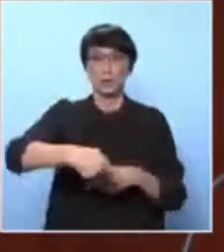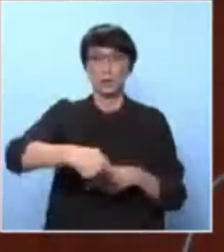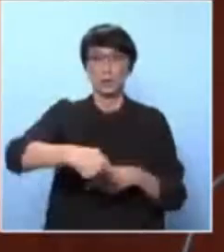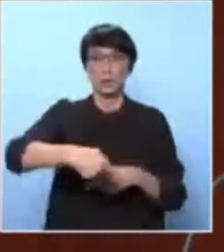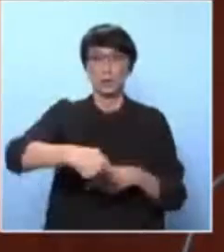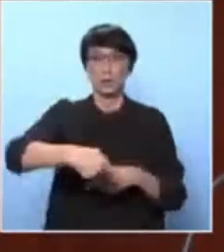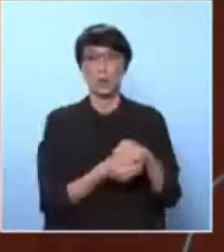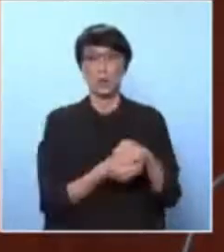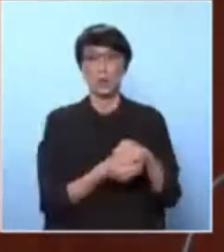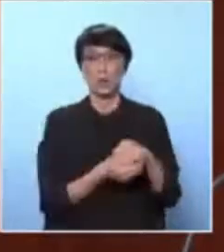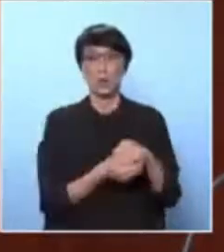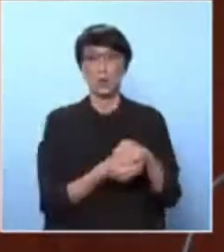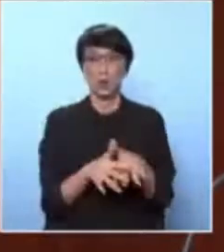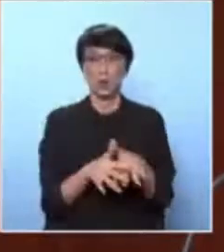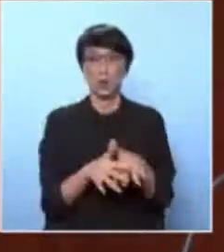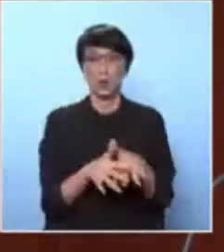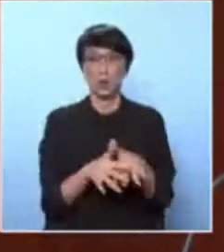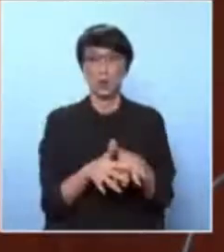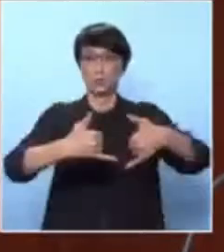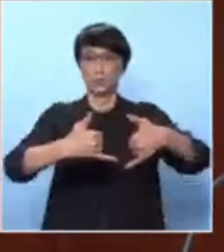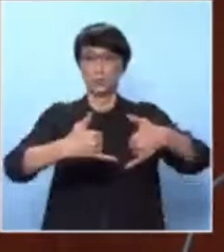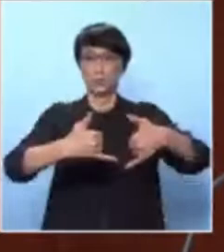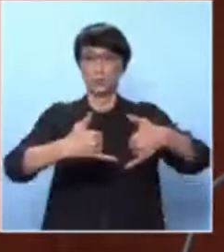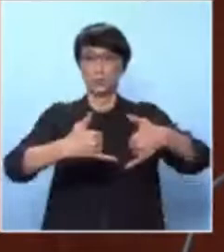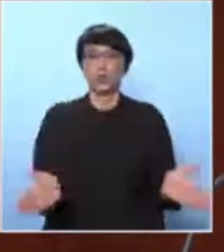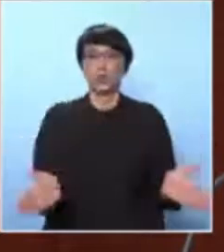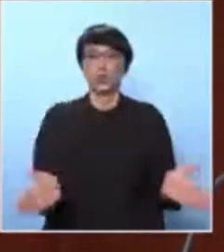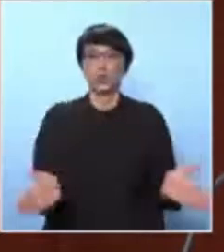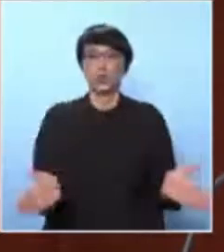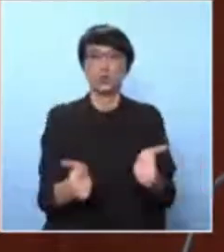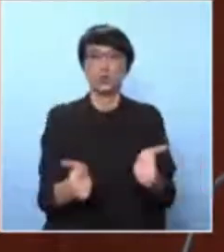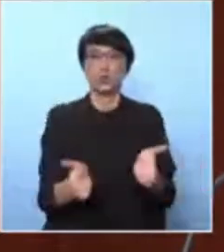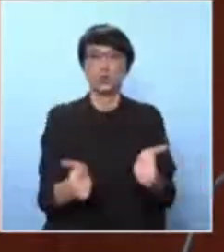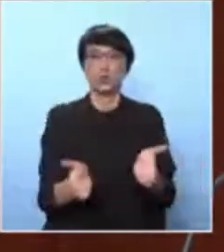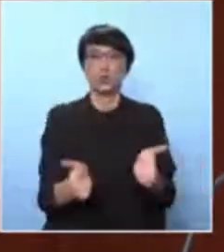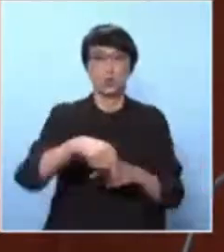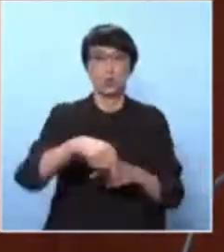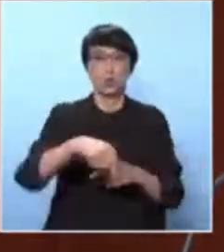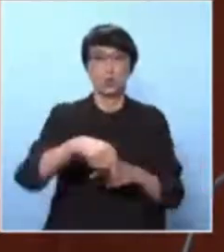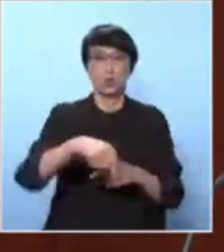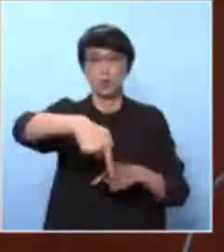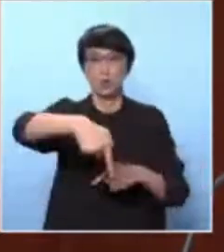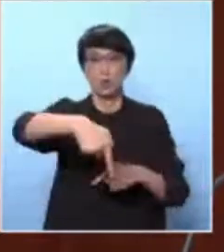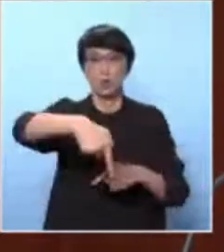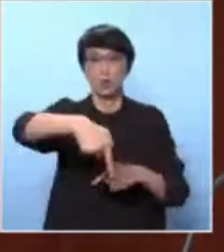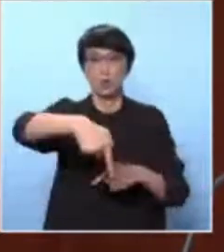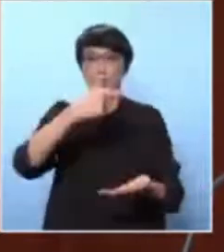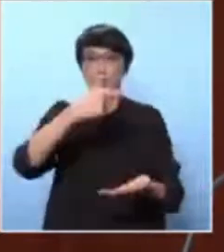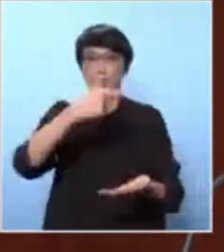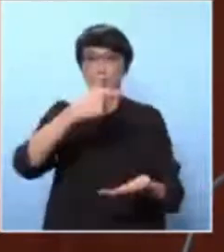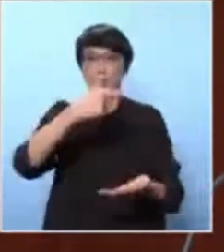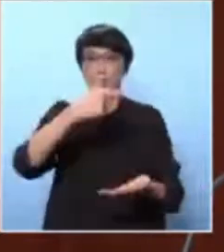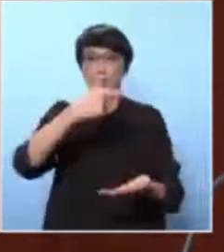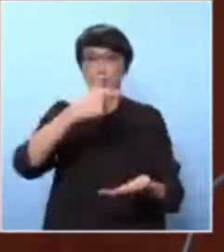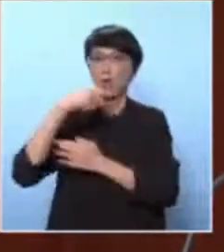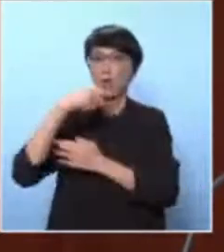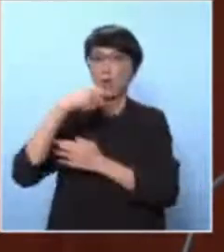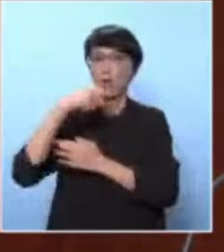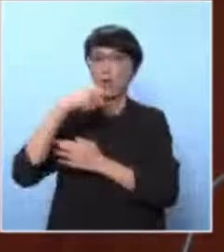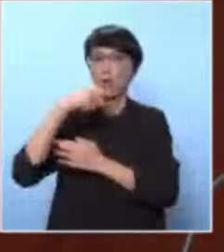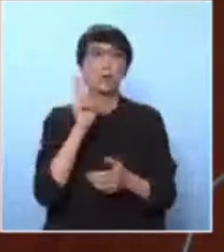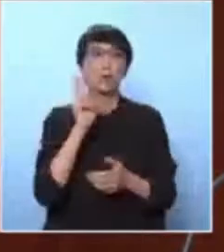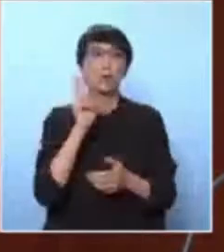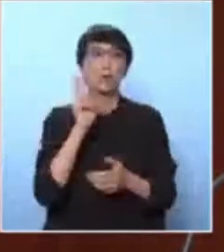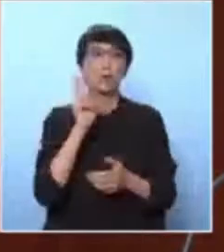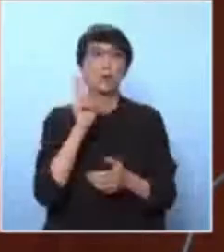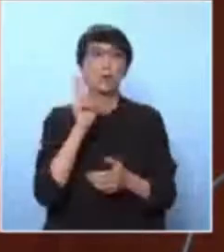the comprehensive strength of the GBA port cluster and continue to enhance logistics cooperation with other GBA cities, such as those in the